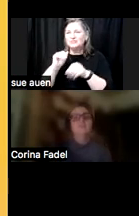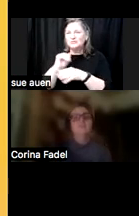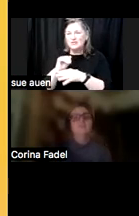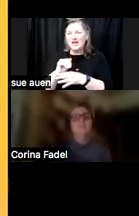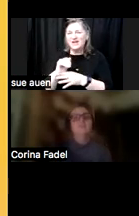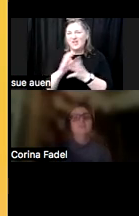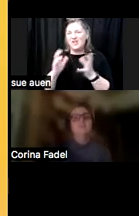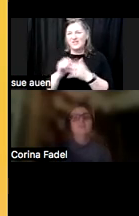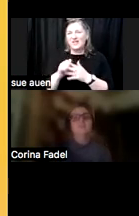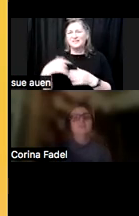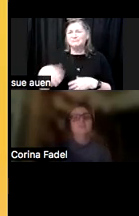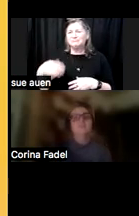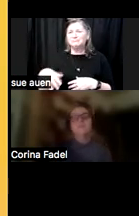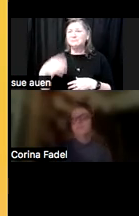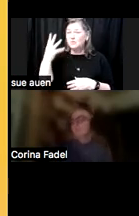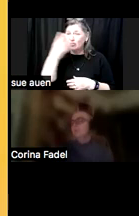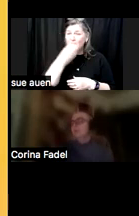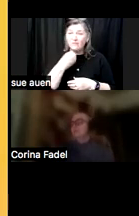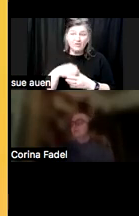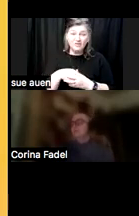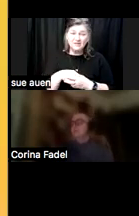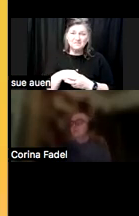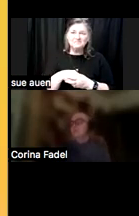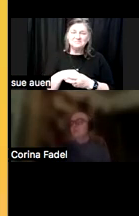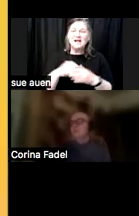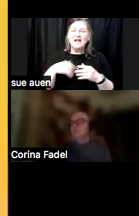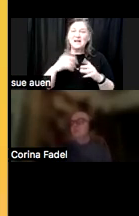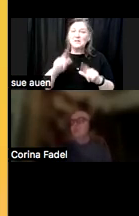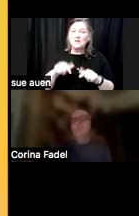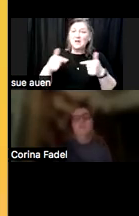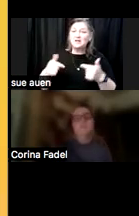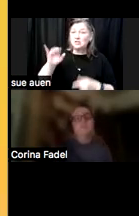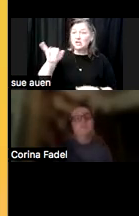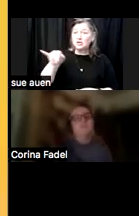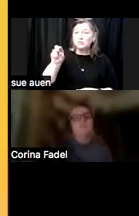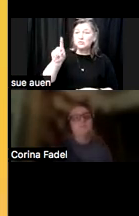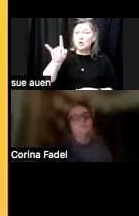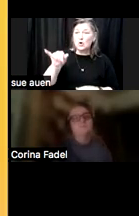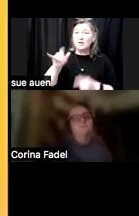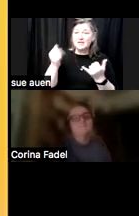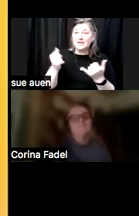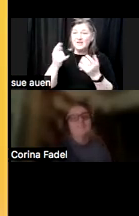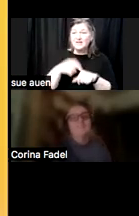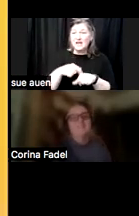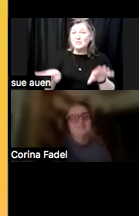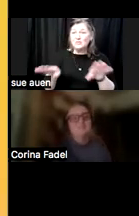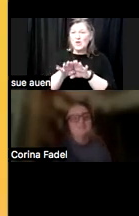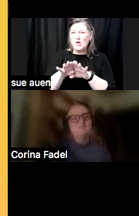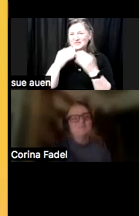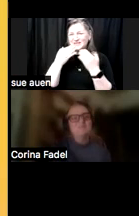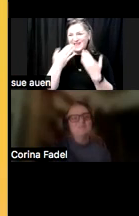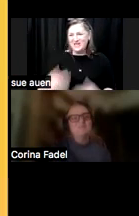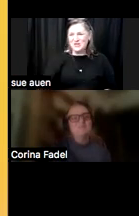really beautiful. And I'm going to pass along to Jody to close us out. Thank you.